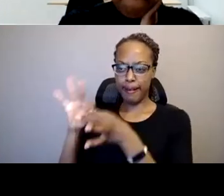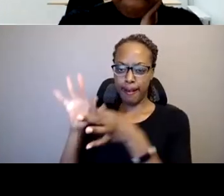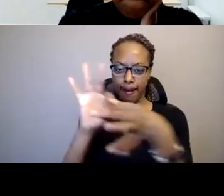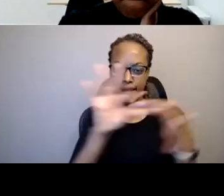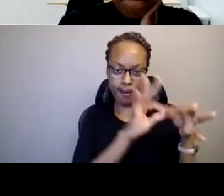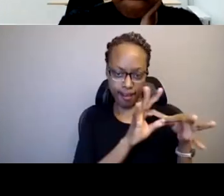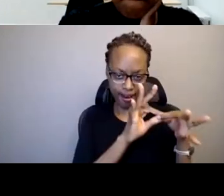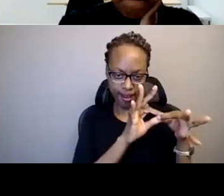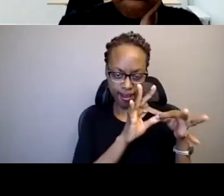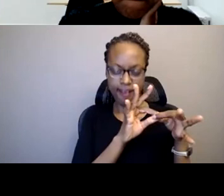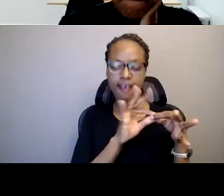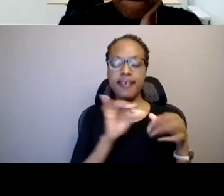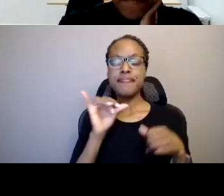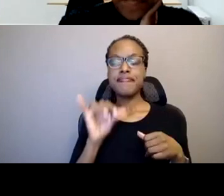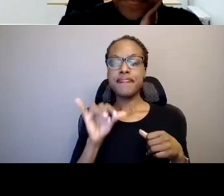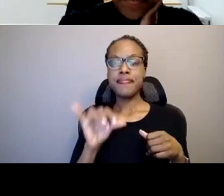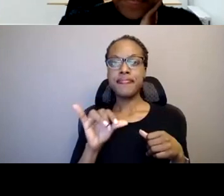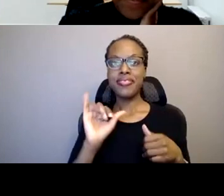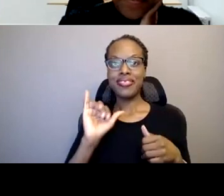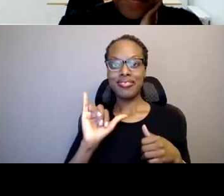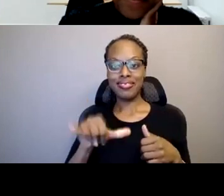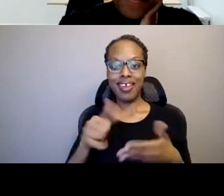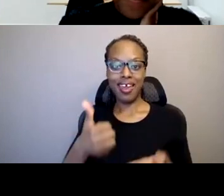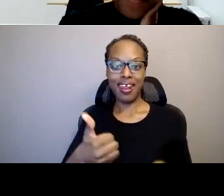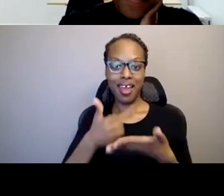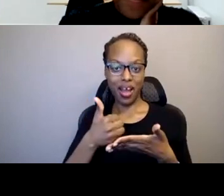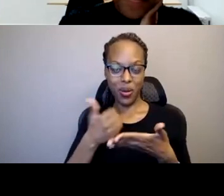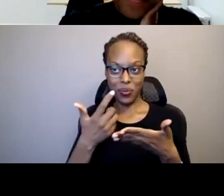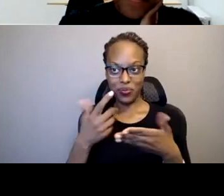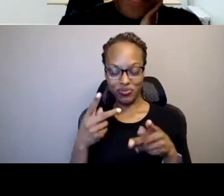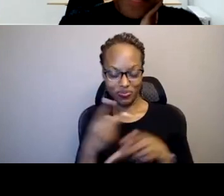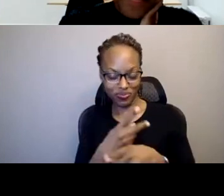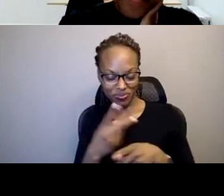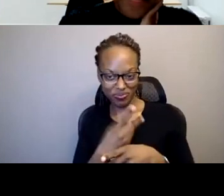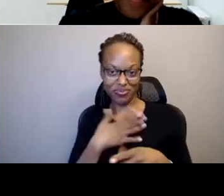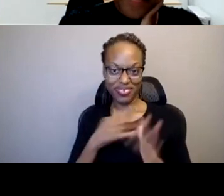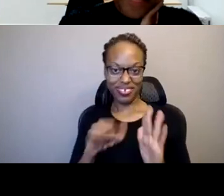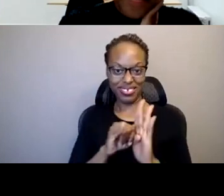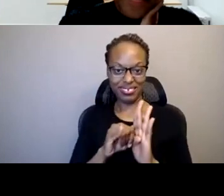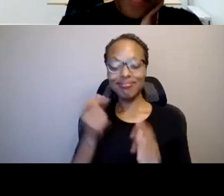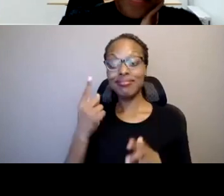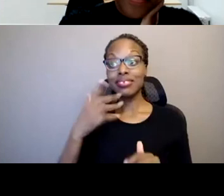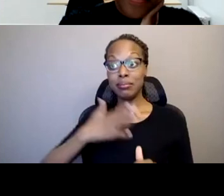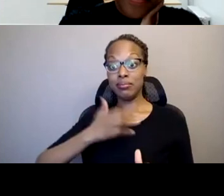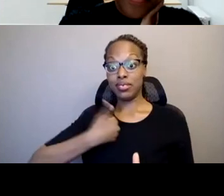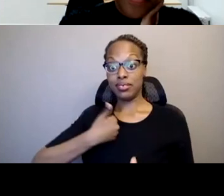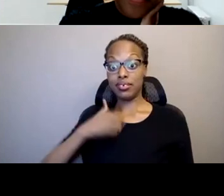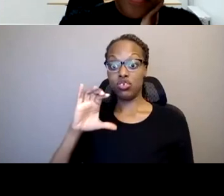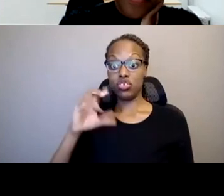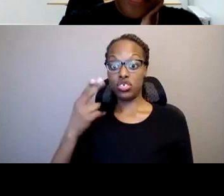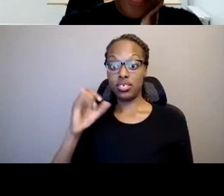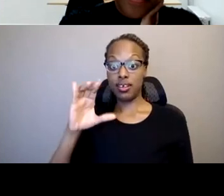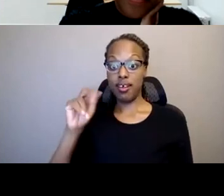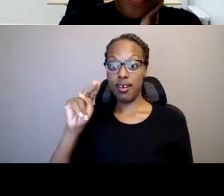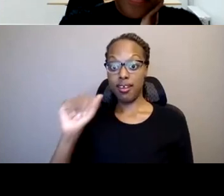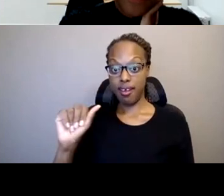with conflicting identities. I'm Chicana, so I have like mixed ancestry and deep history in the United States, or in not even just the United States